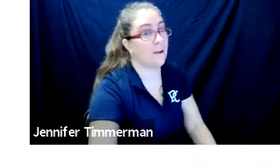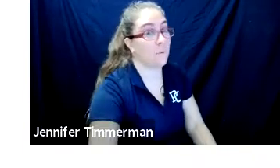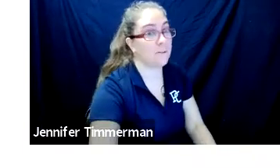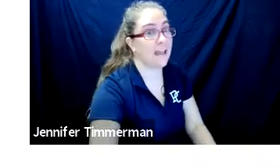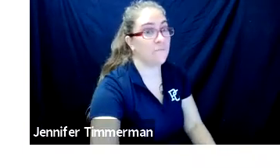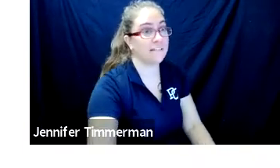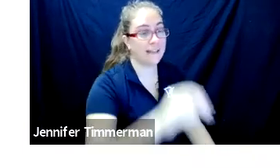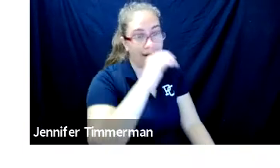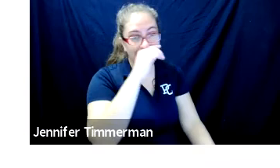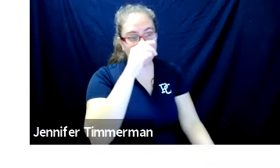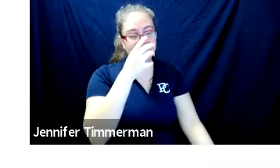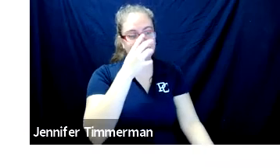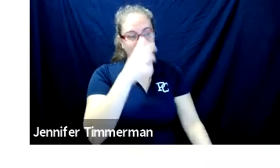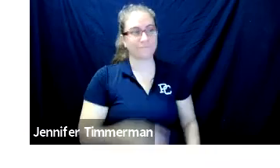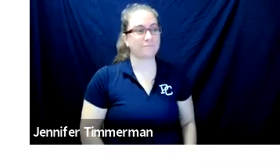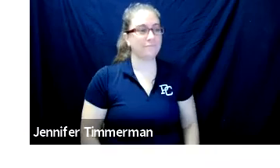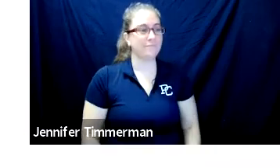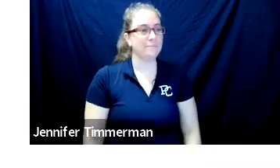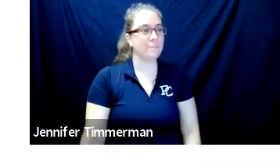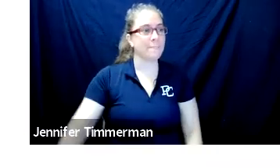All right, one more time, voice off.